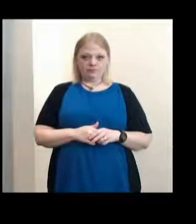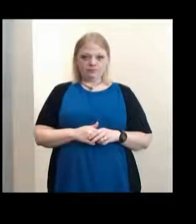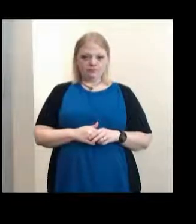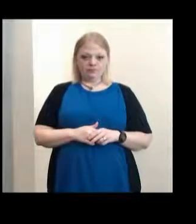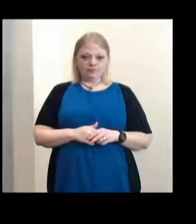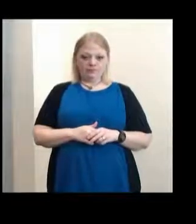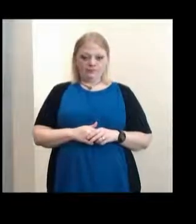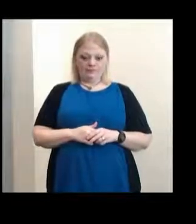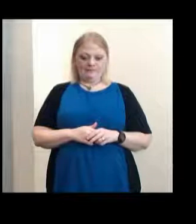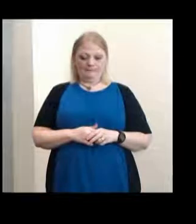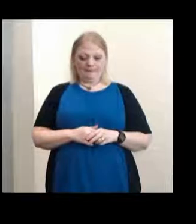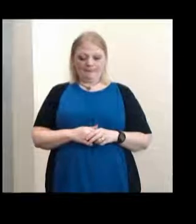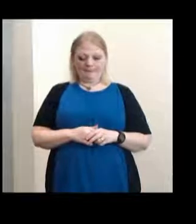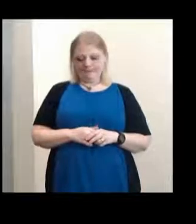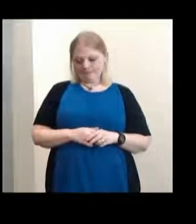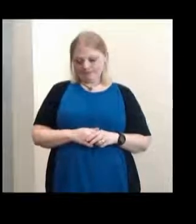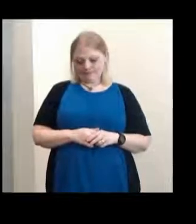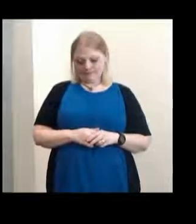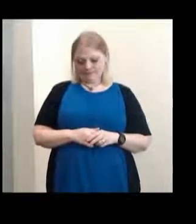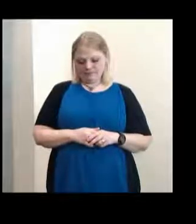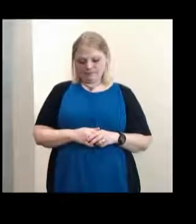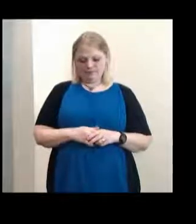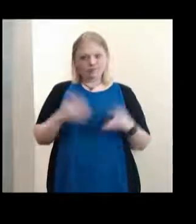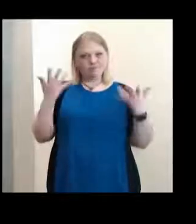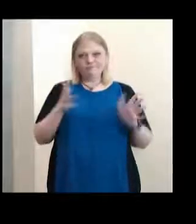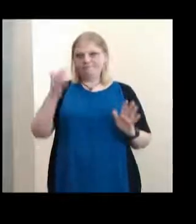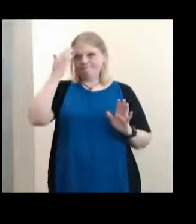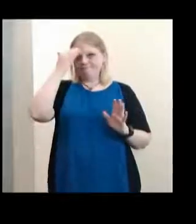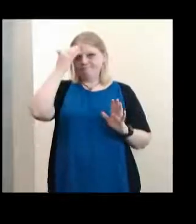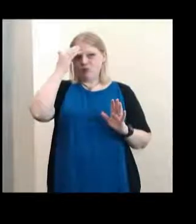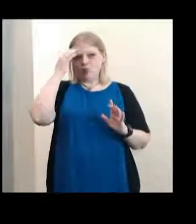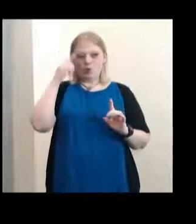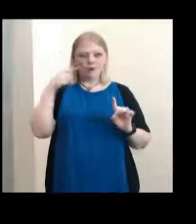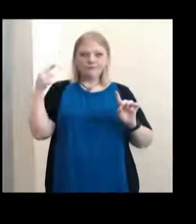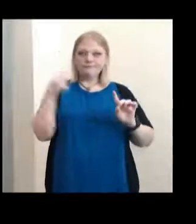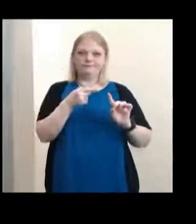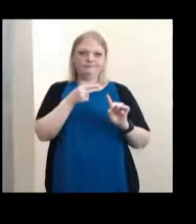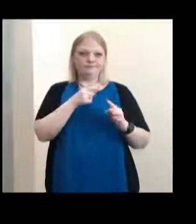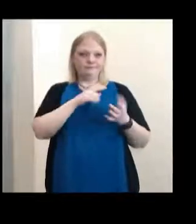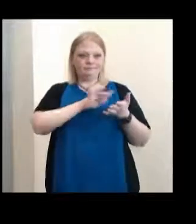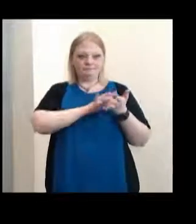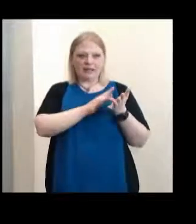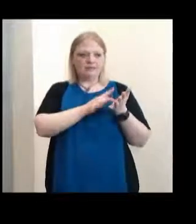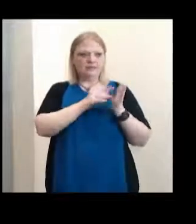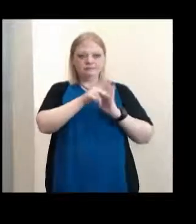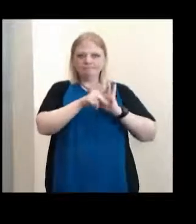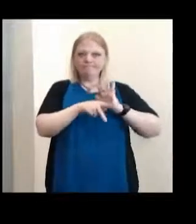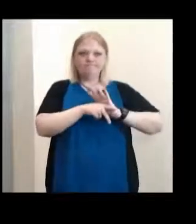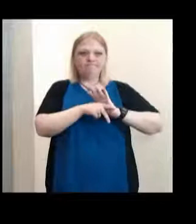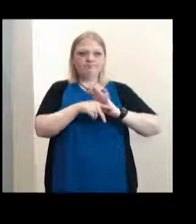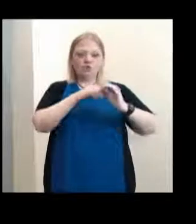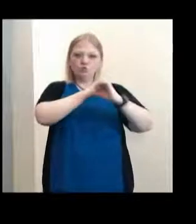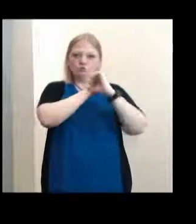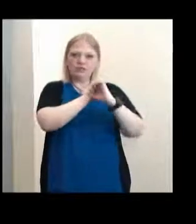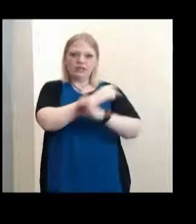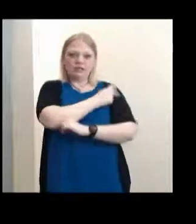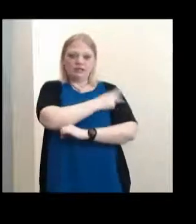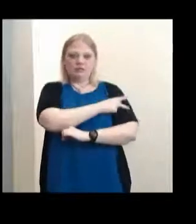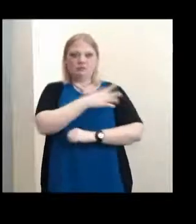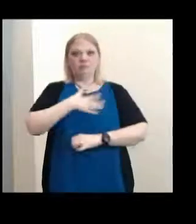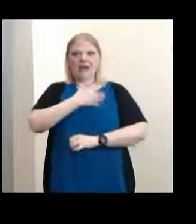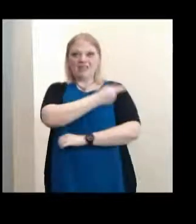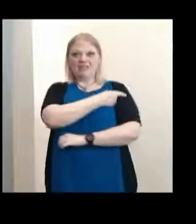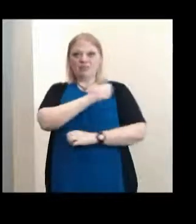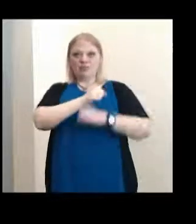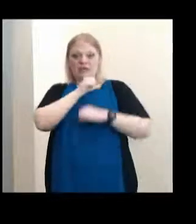We all know that a principle of medicine is to protect and preserve the health of patients. My vaccine protects me and